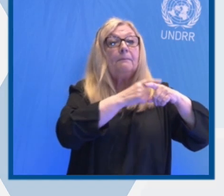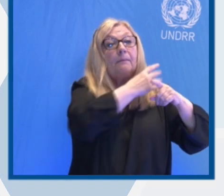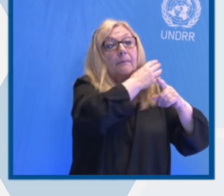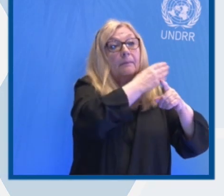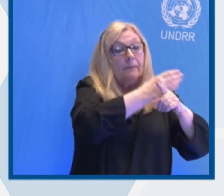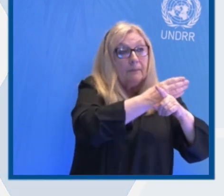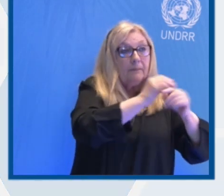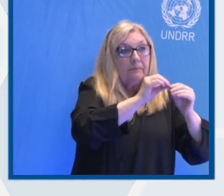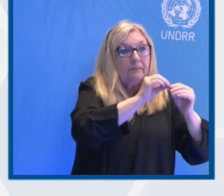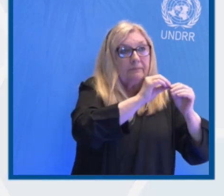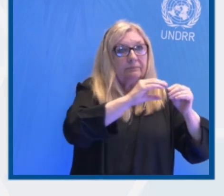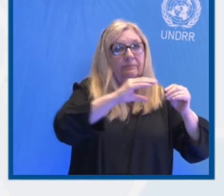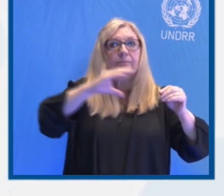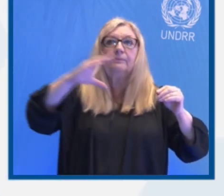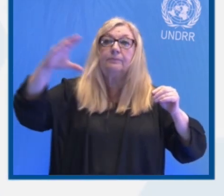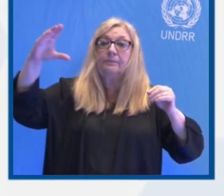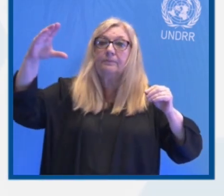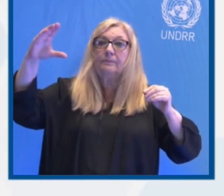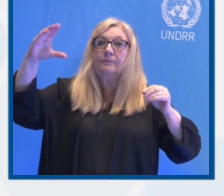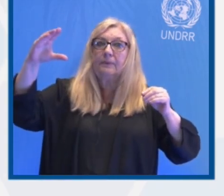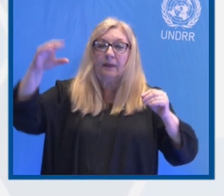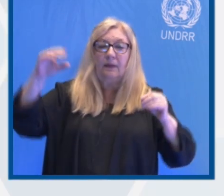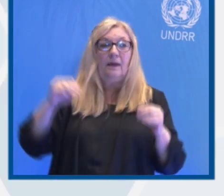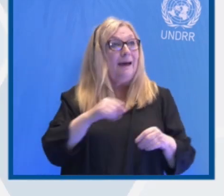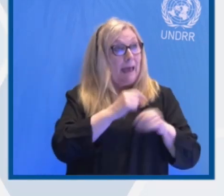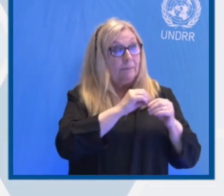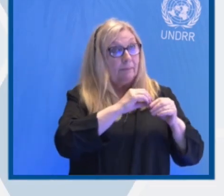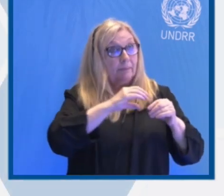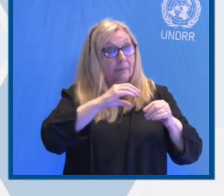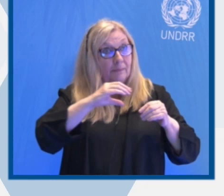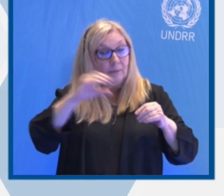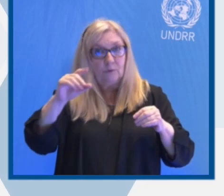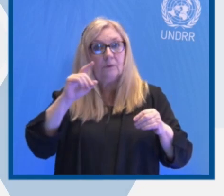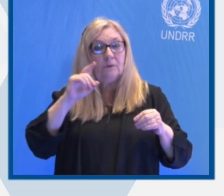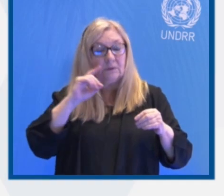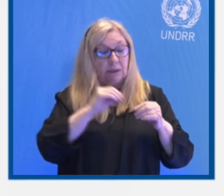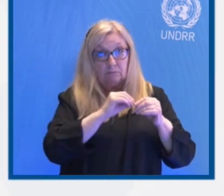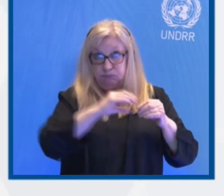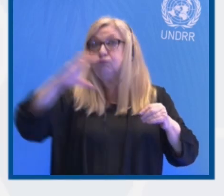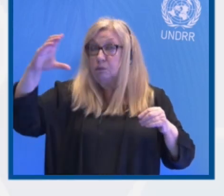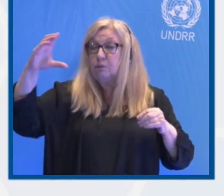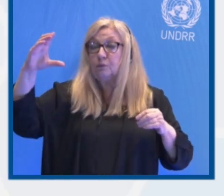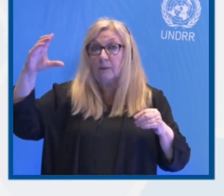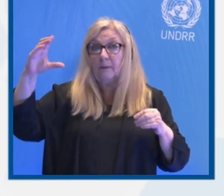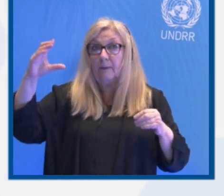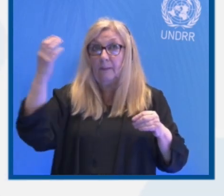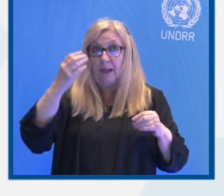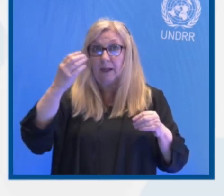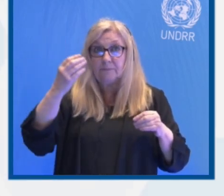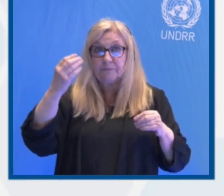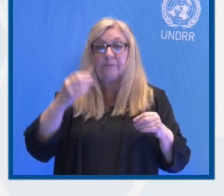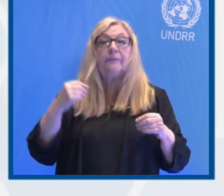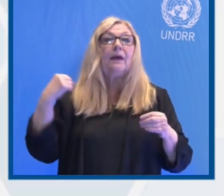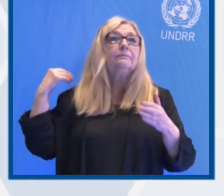to those losses that were insured. And so you can see that the line is increasing quite dramatically, actually, over